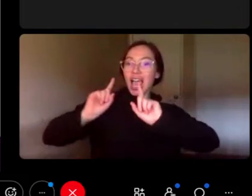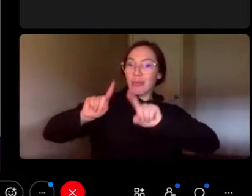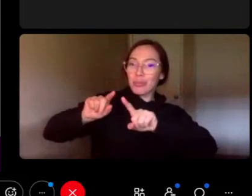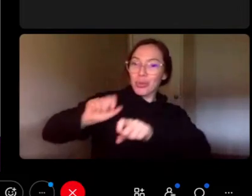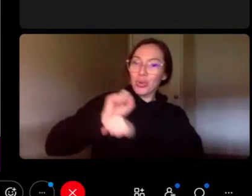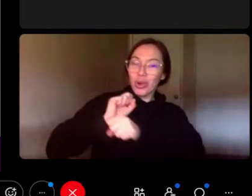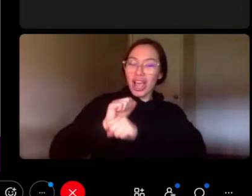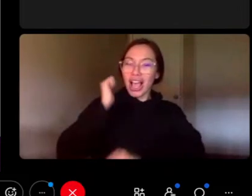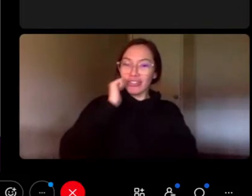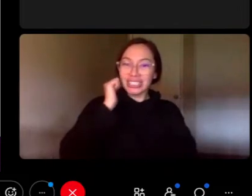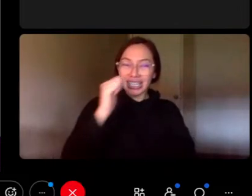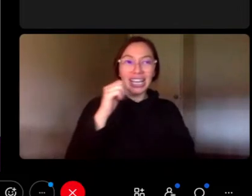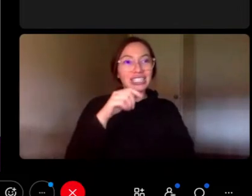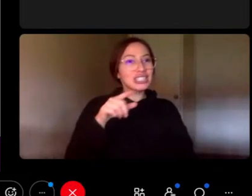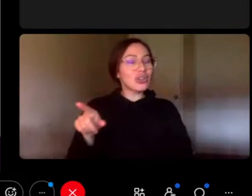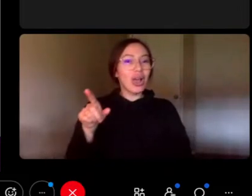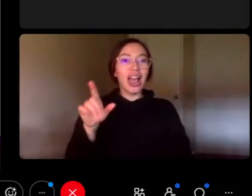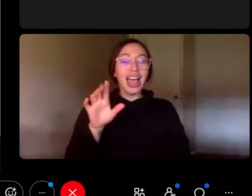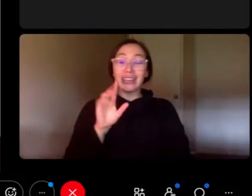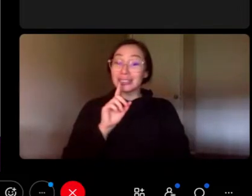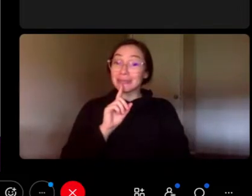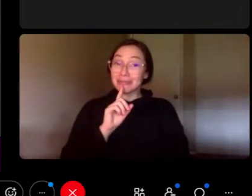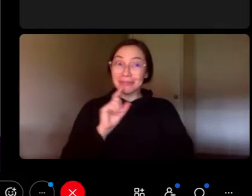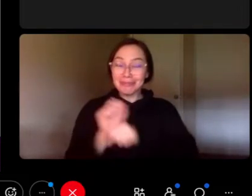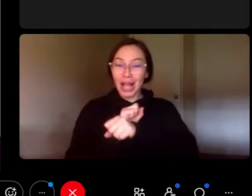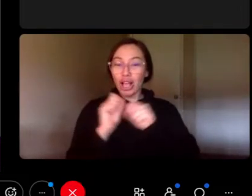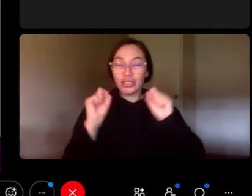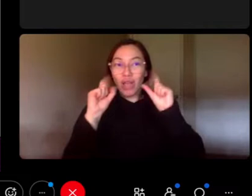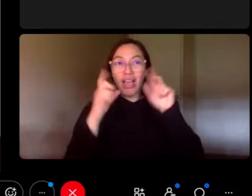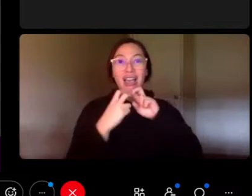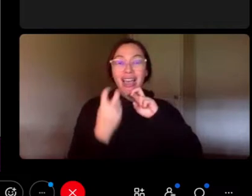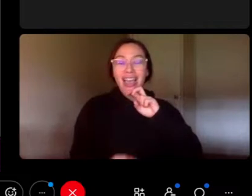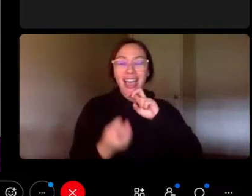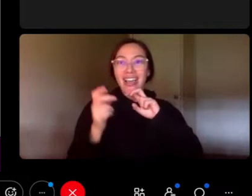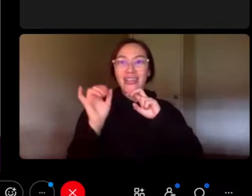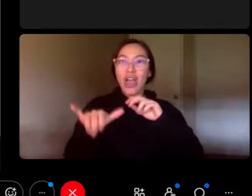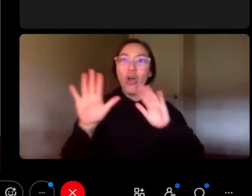day. And she was completely caught by surprise that her role was